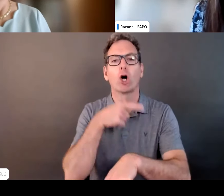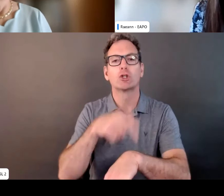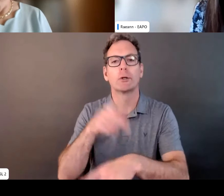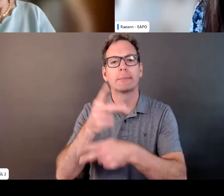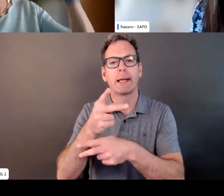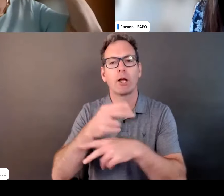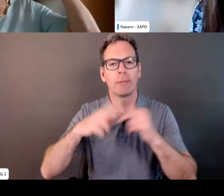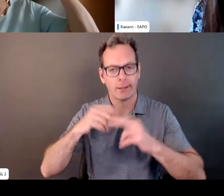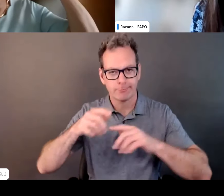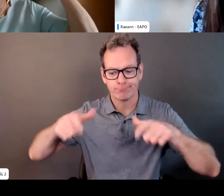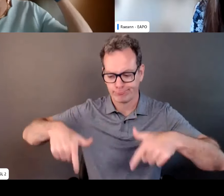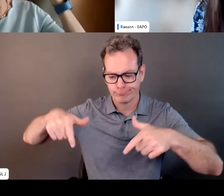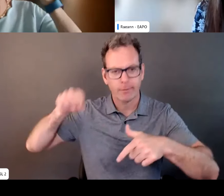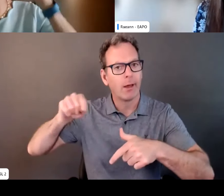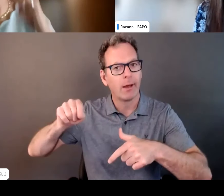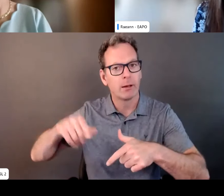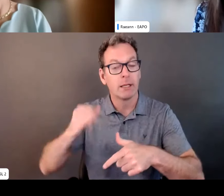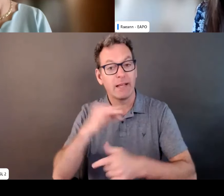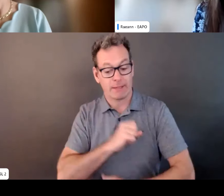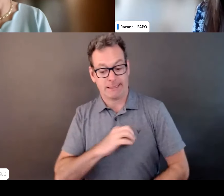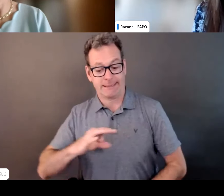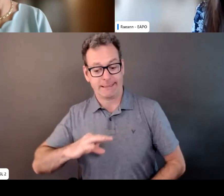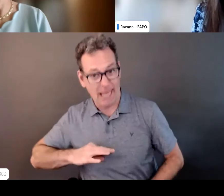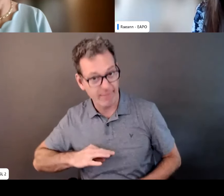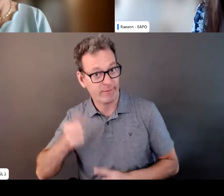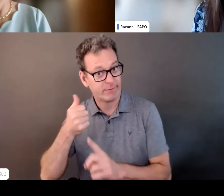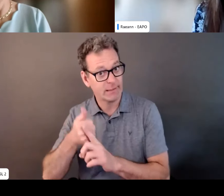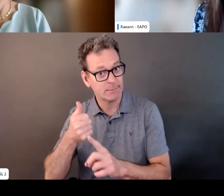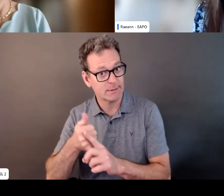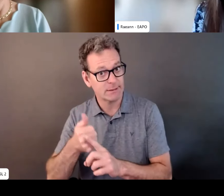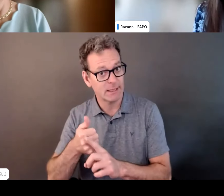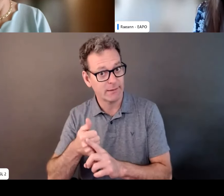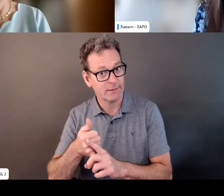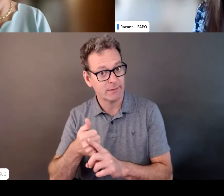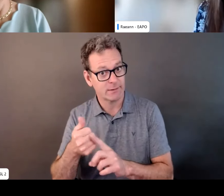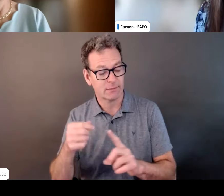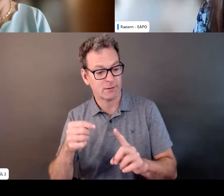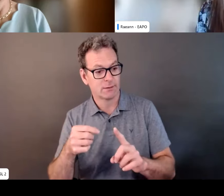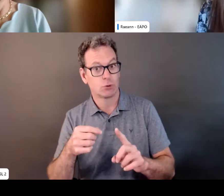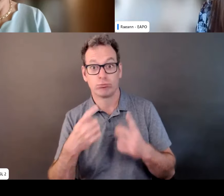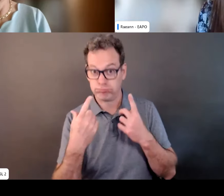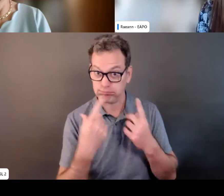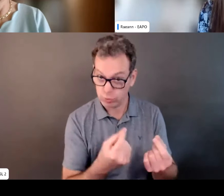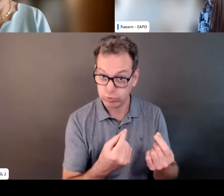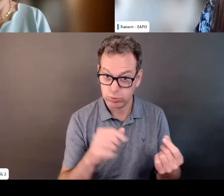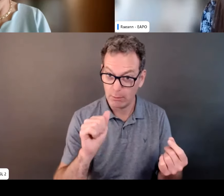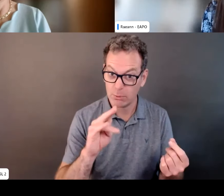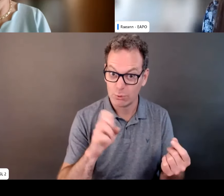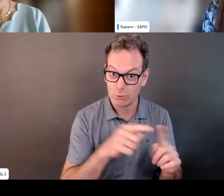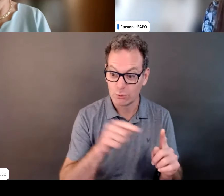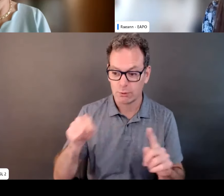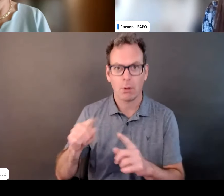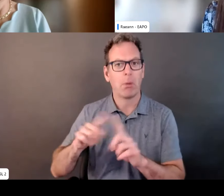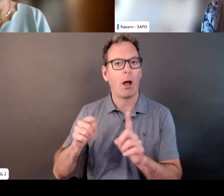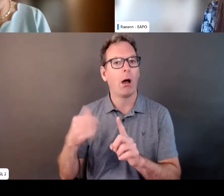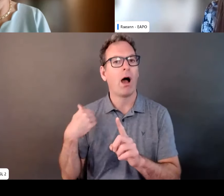very complex as the system rally behind their own? So I guess, I know